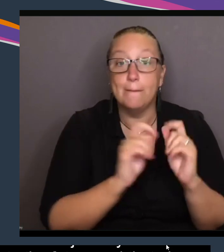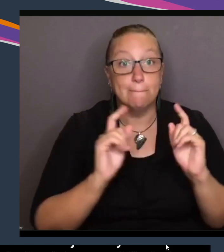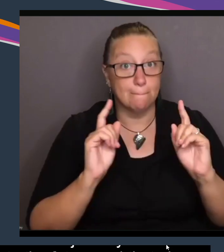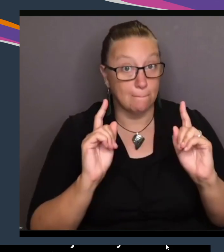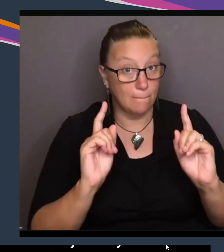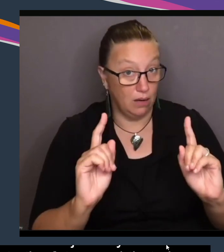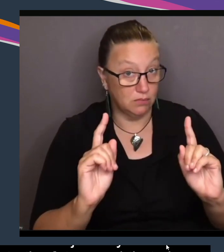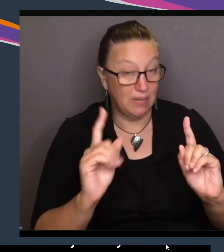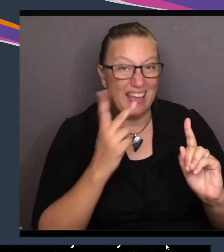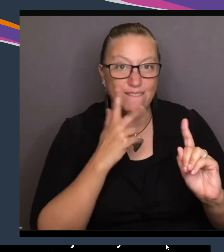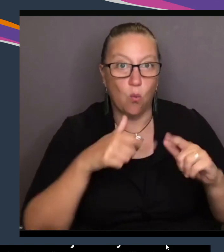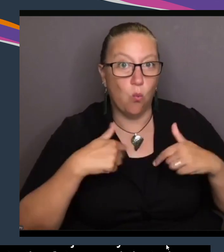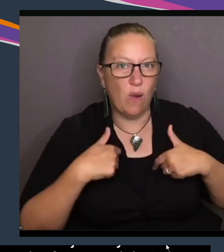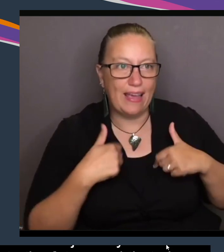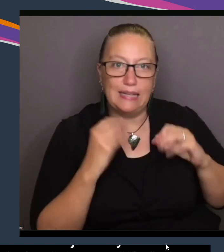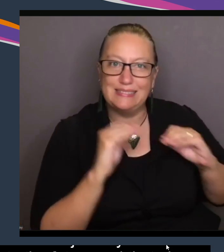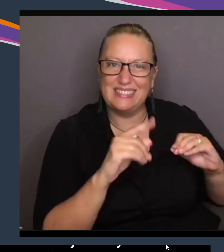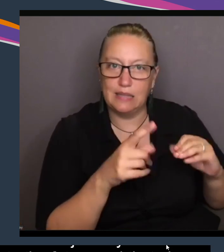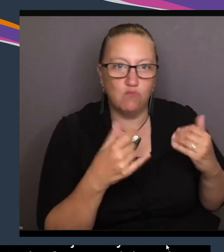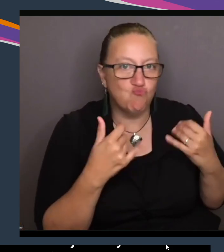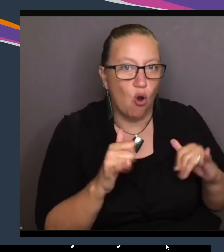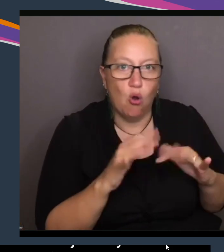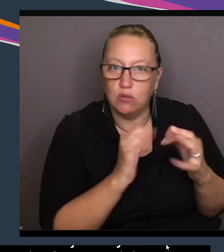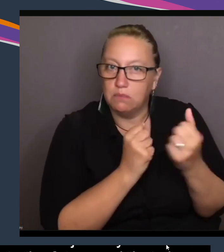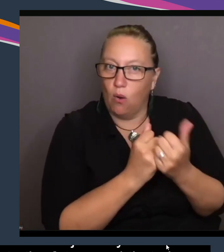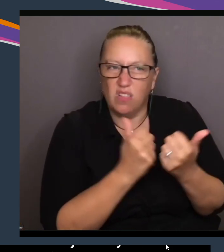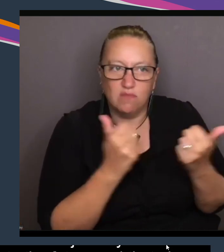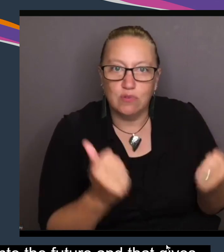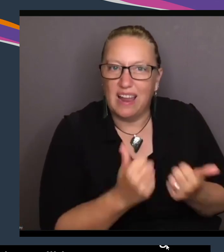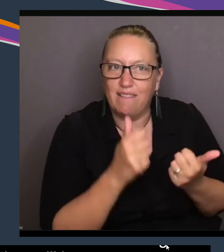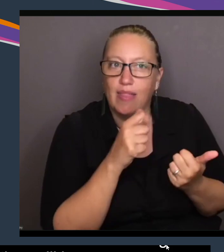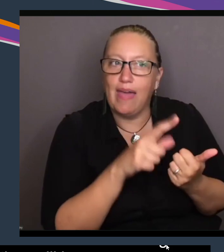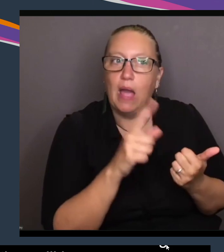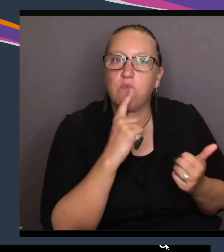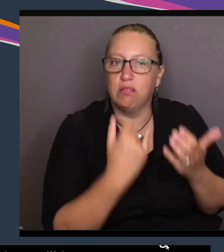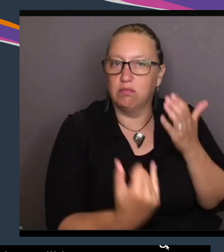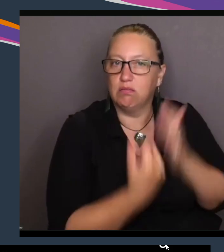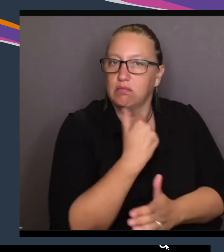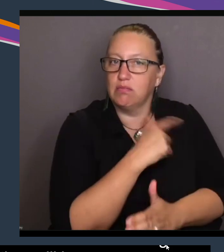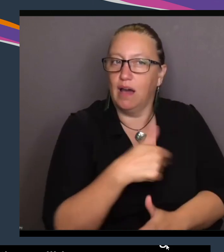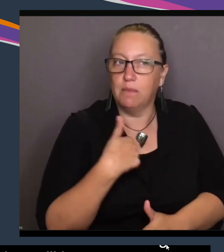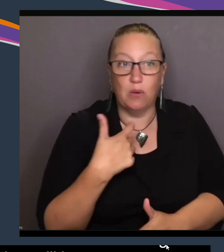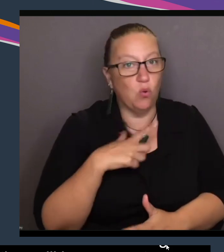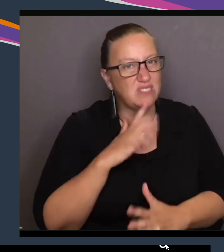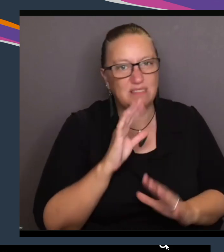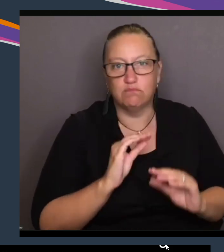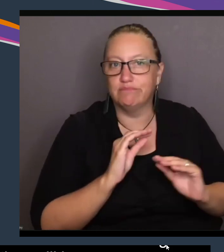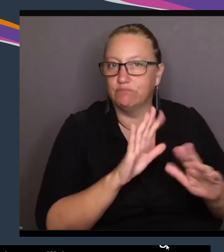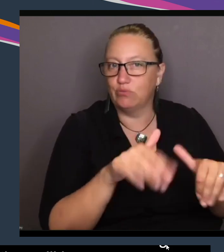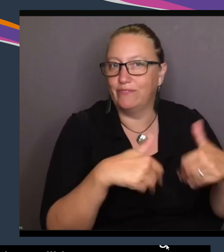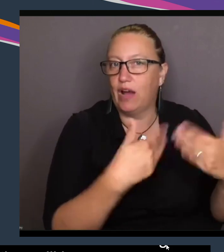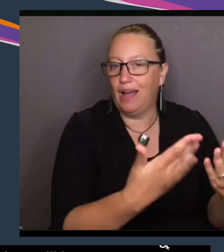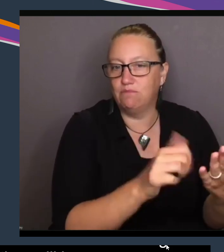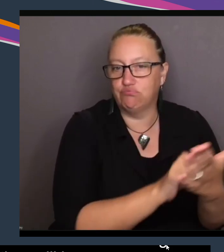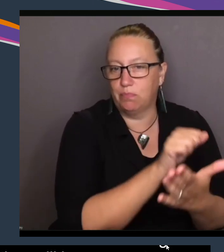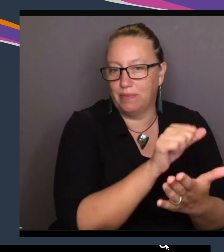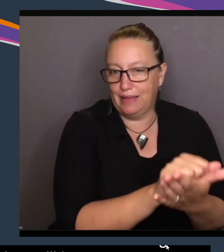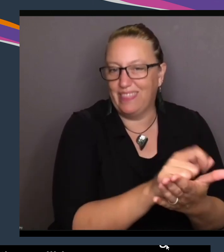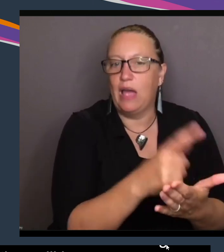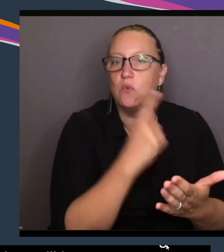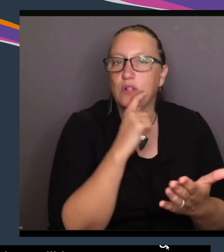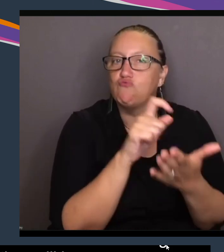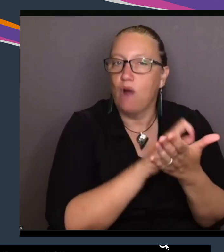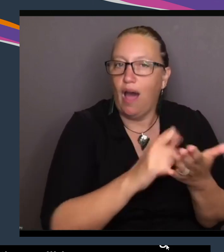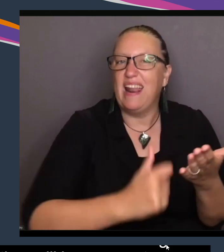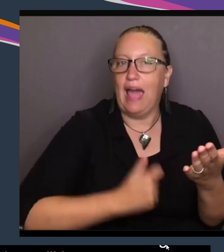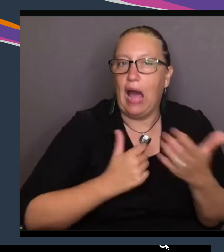history. And finally, I just want to say why I have signed up to the National Disability Partnership. And